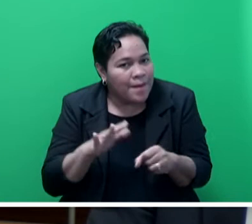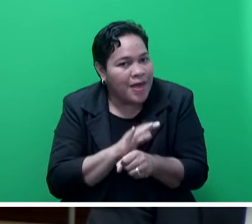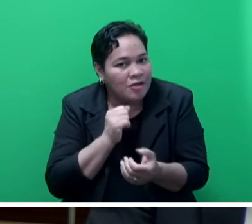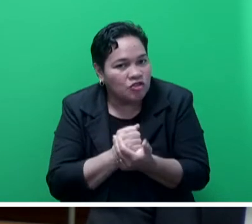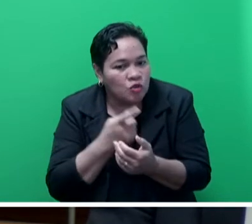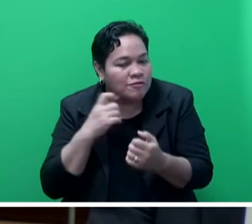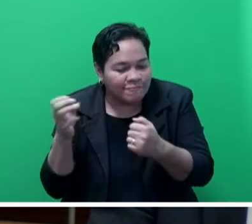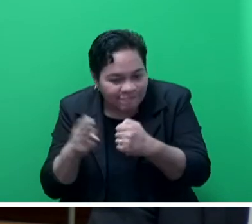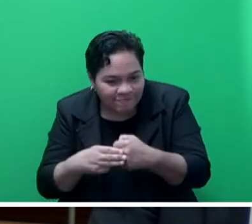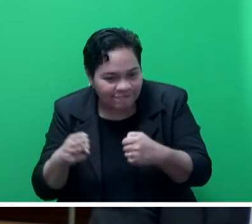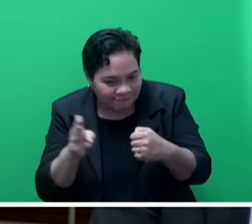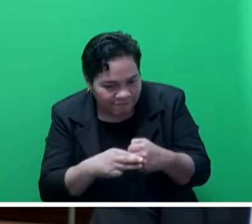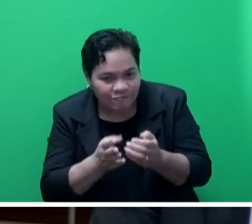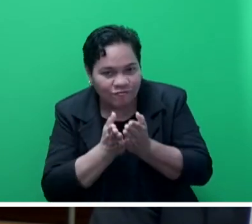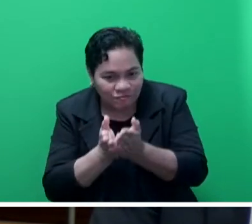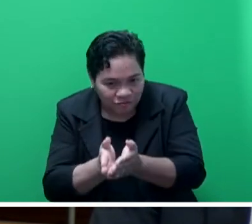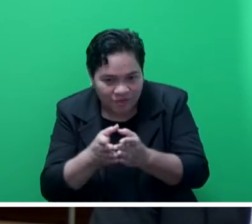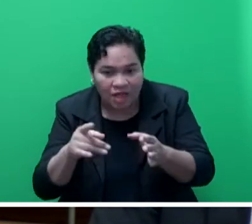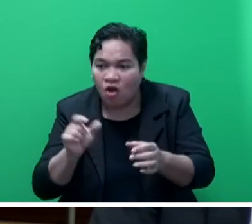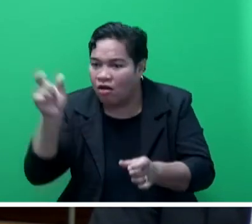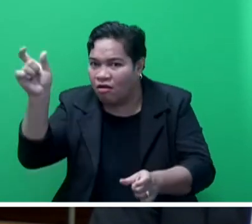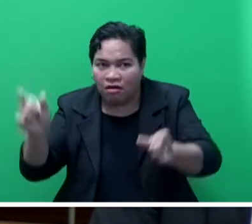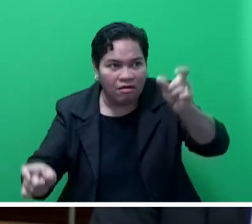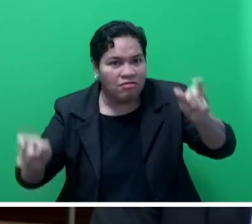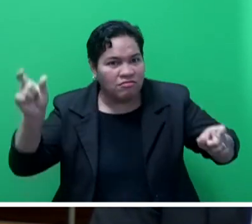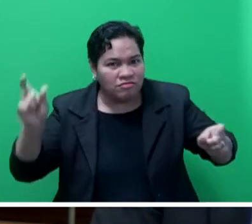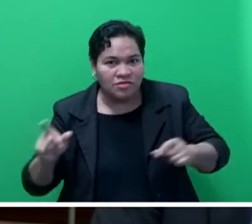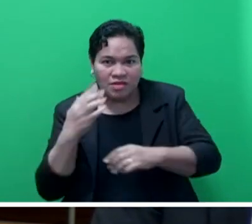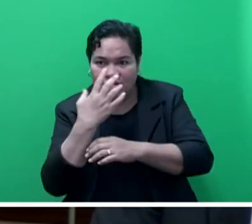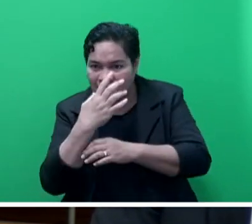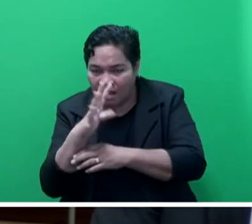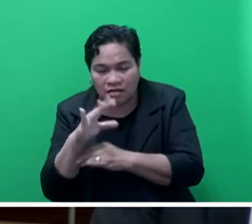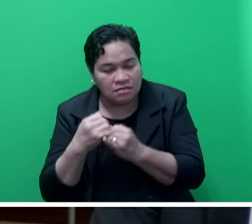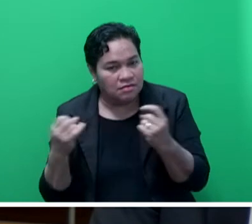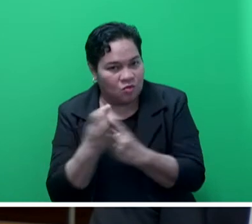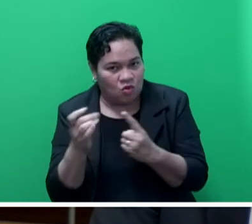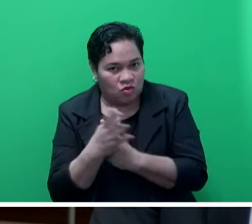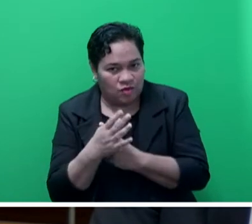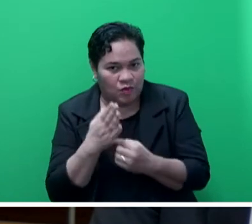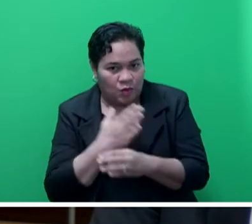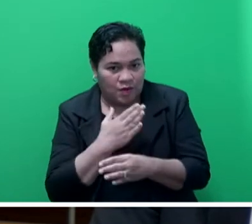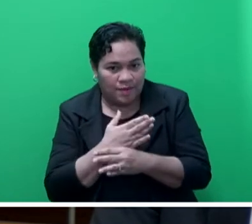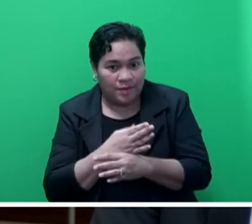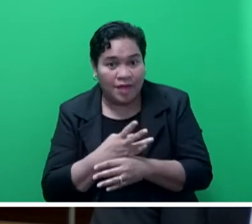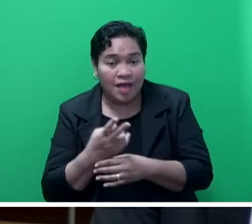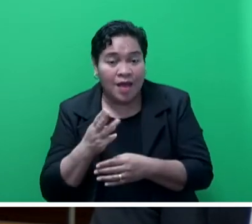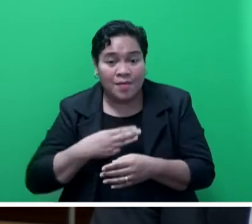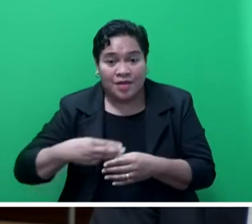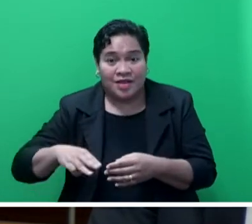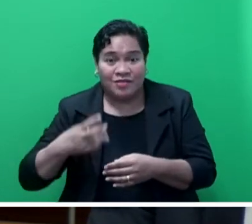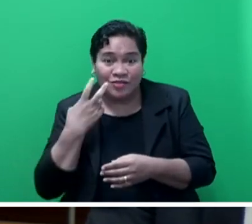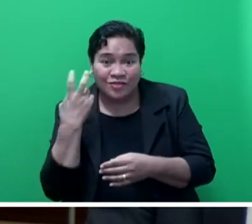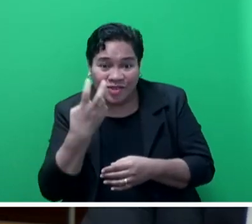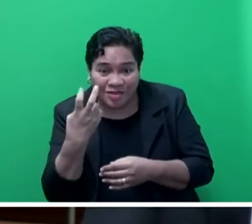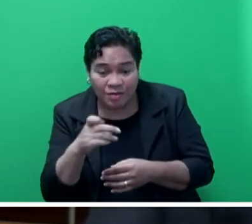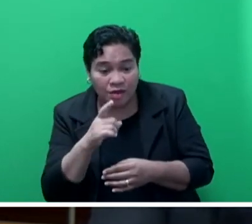and maintain these particular ATONs, and it's actually critical to our work. The Ministry of Commerce, Trade, Tourism, Transport, through the government